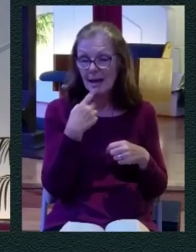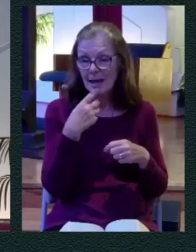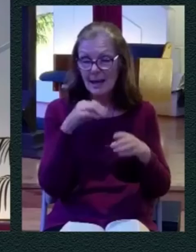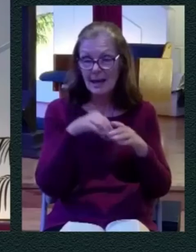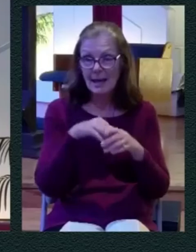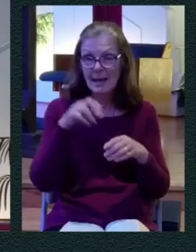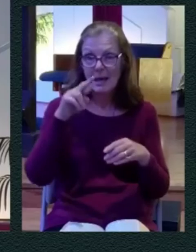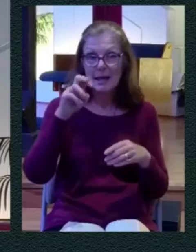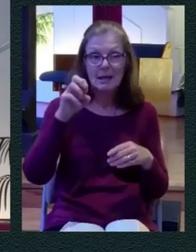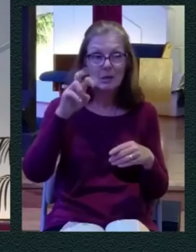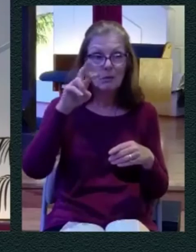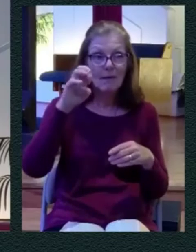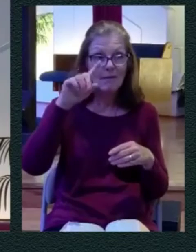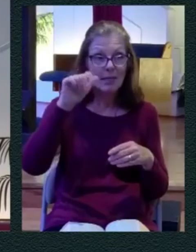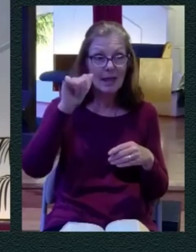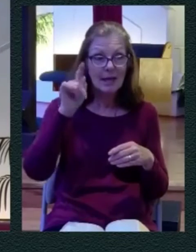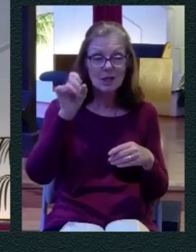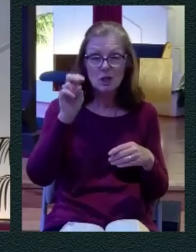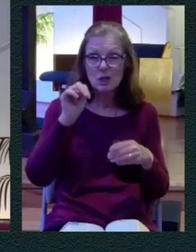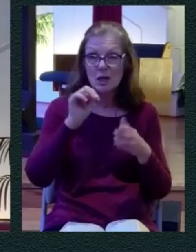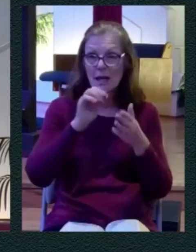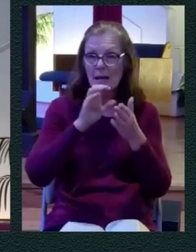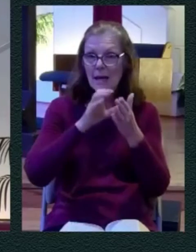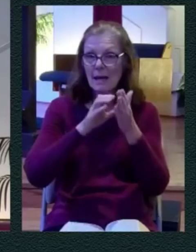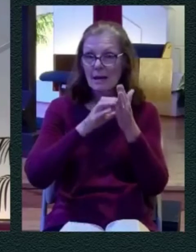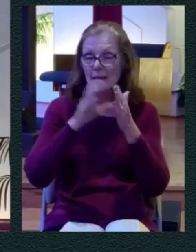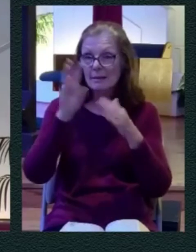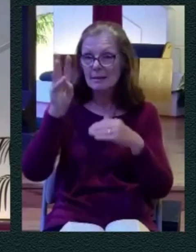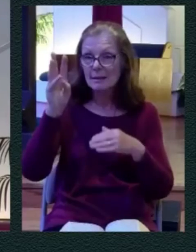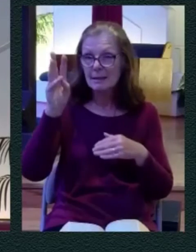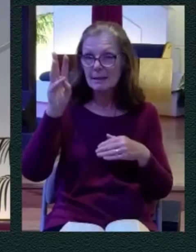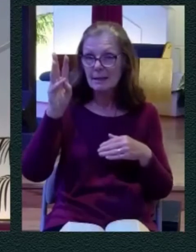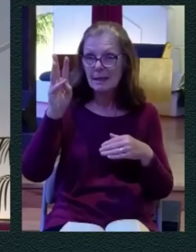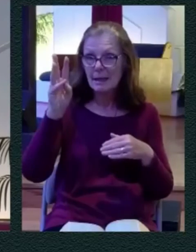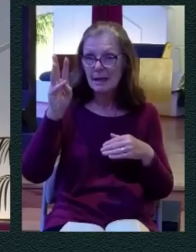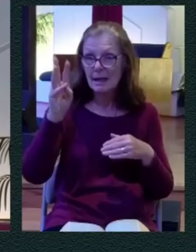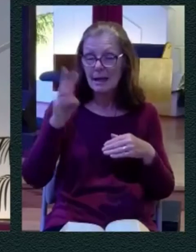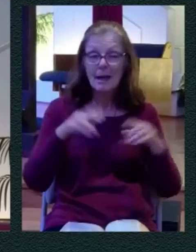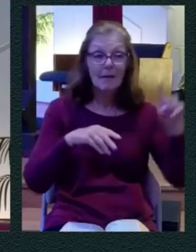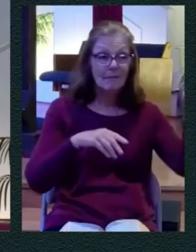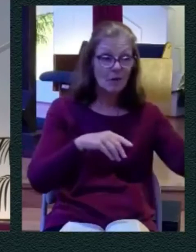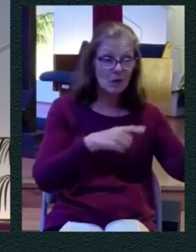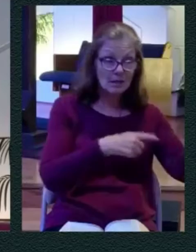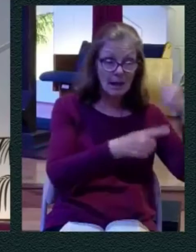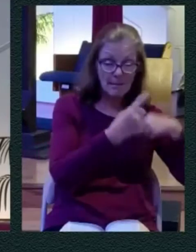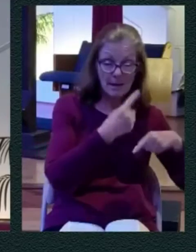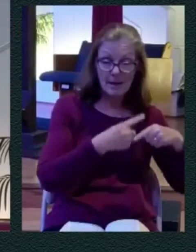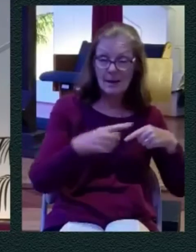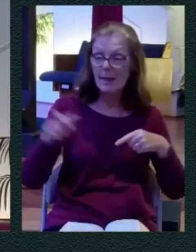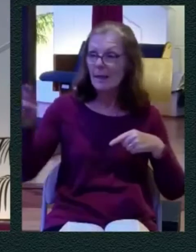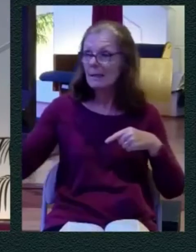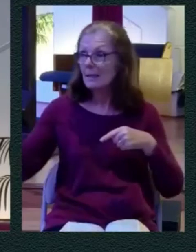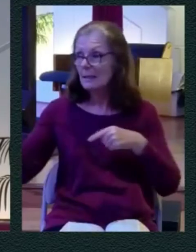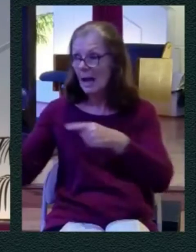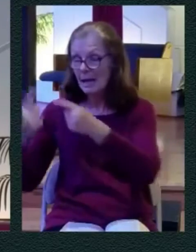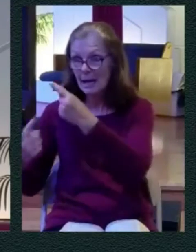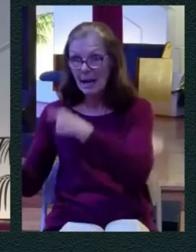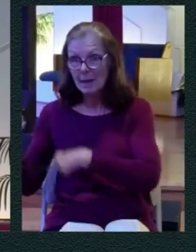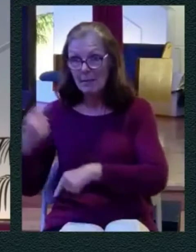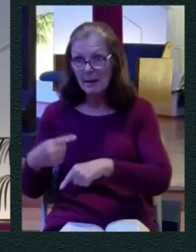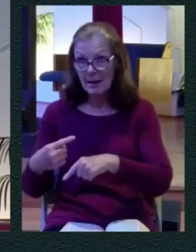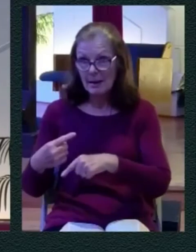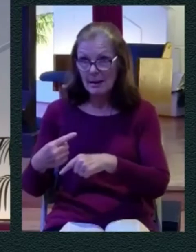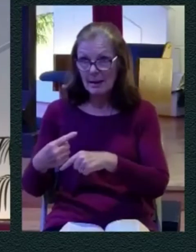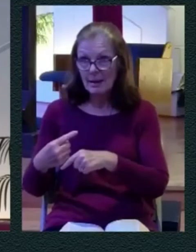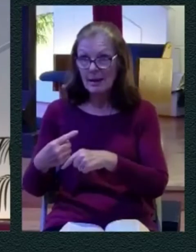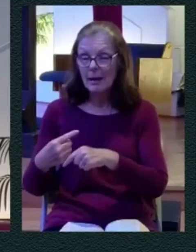6 passage that the age between the comings, between the first advent and the second